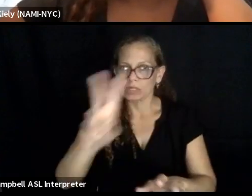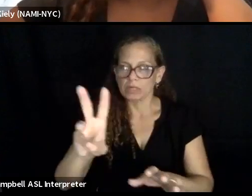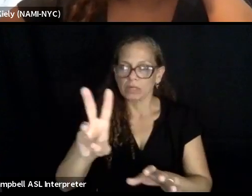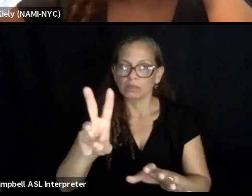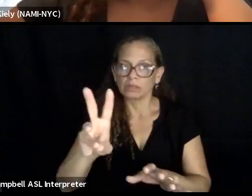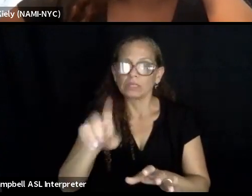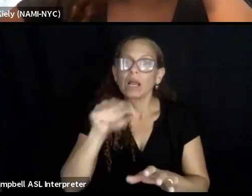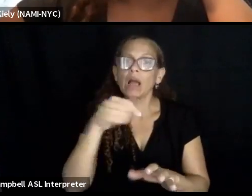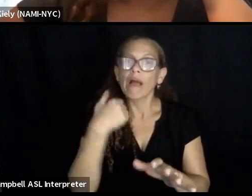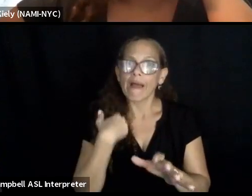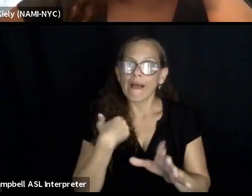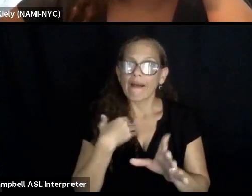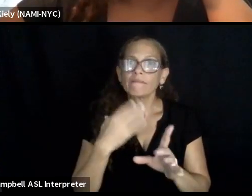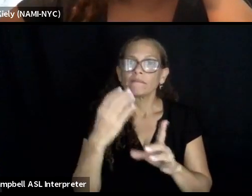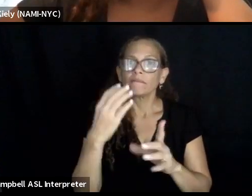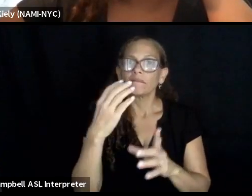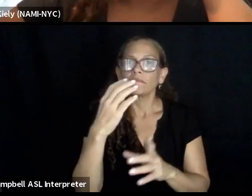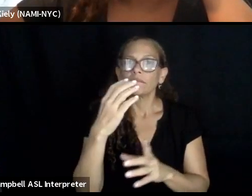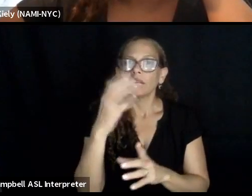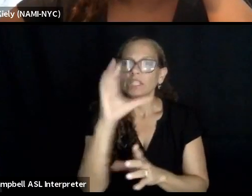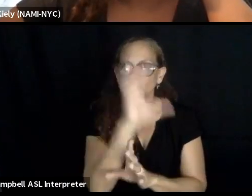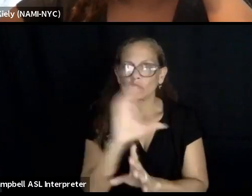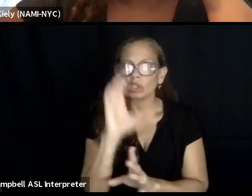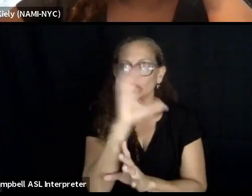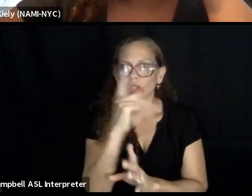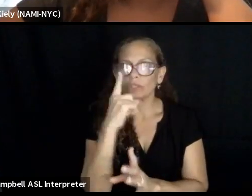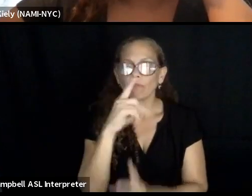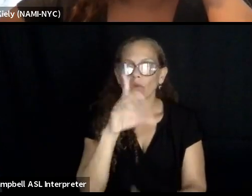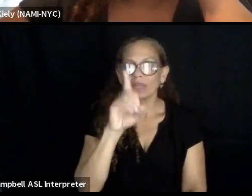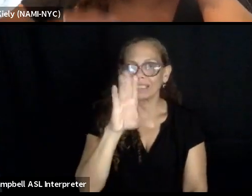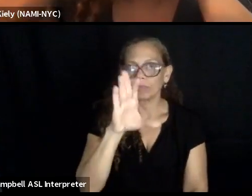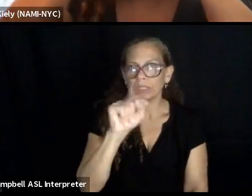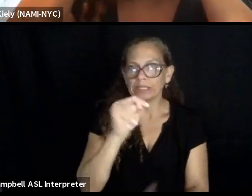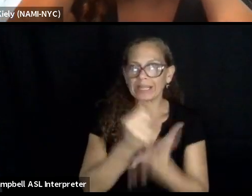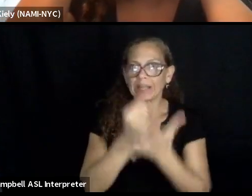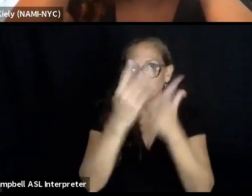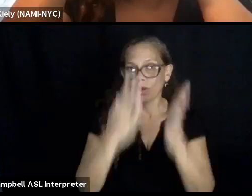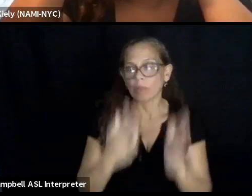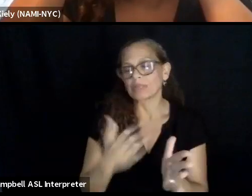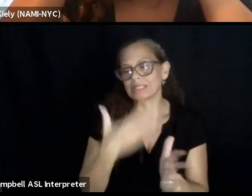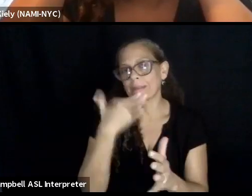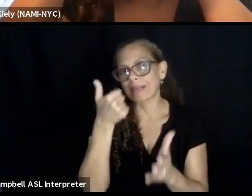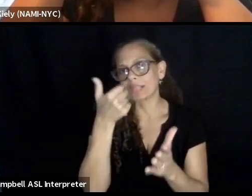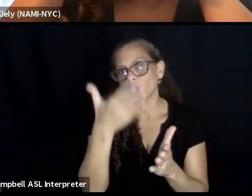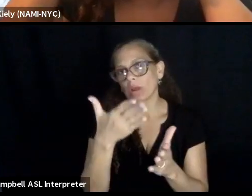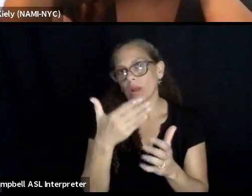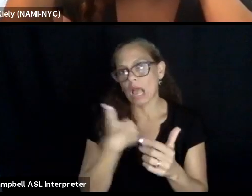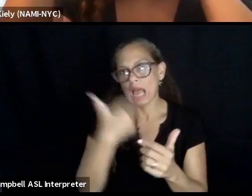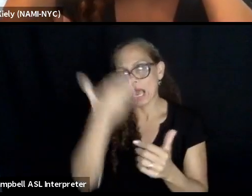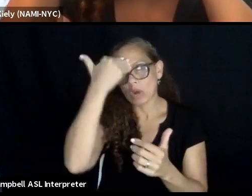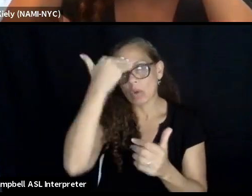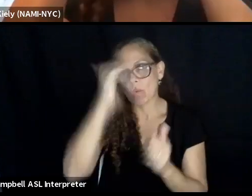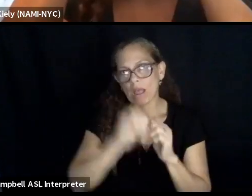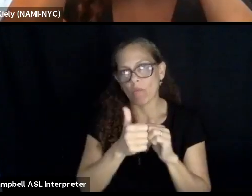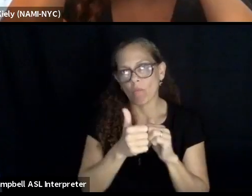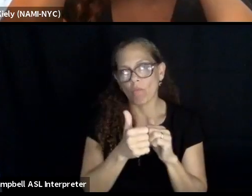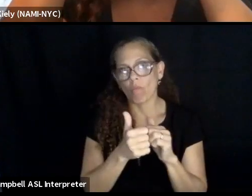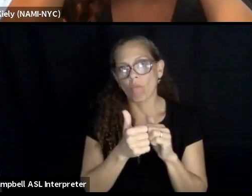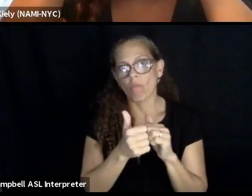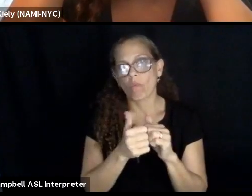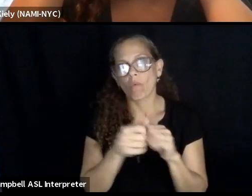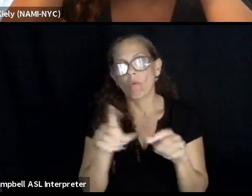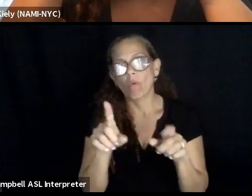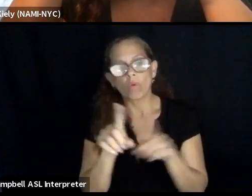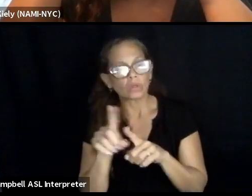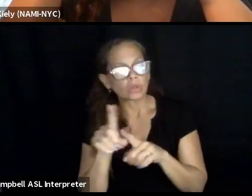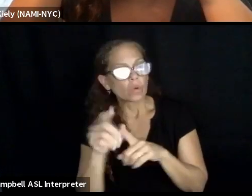there is a search engine where you can search for DBT therapists. That's the fastest way that I know. I also